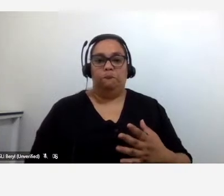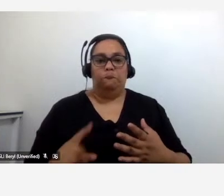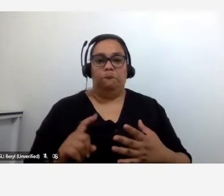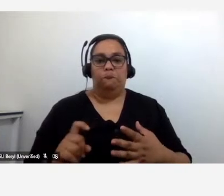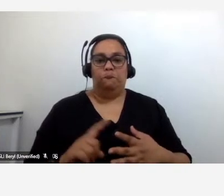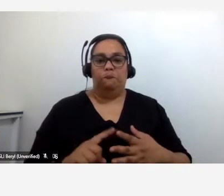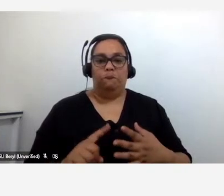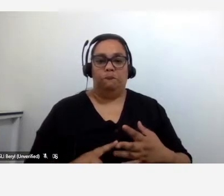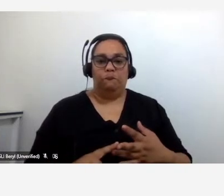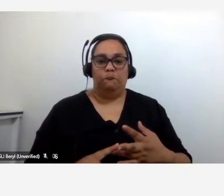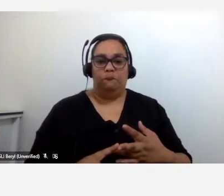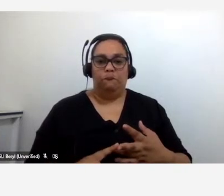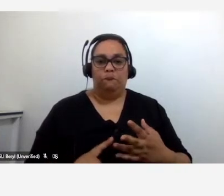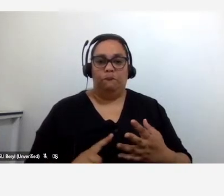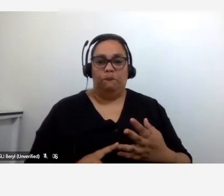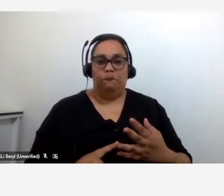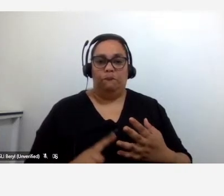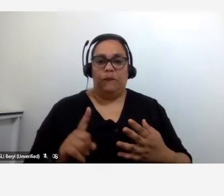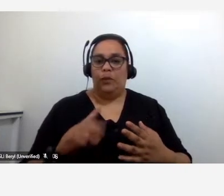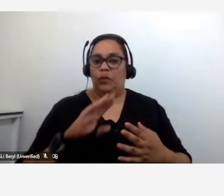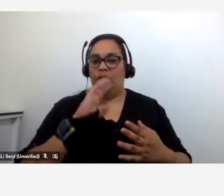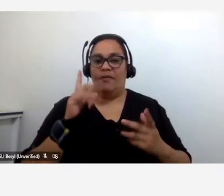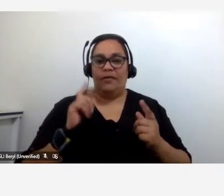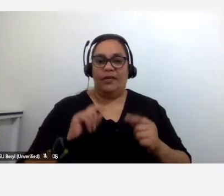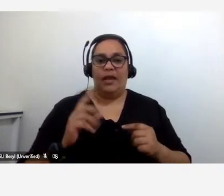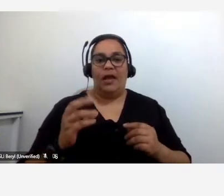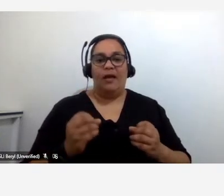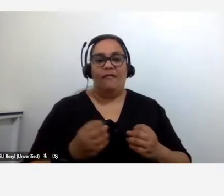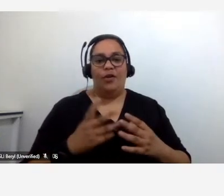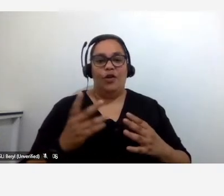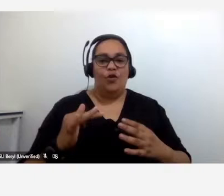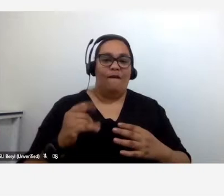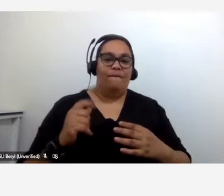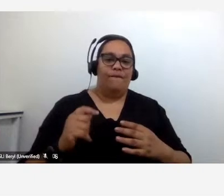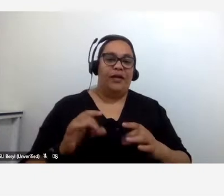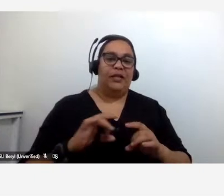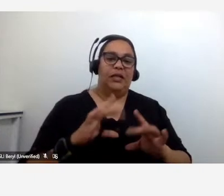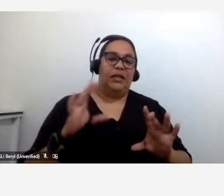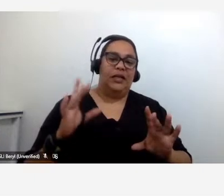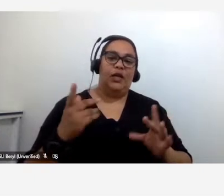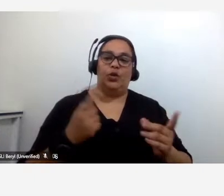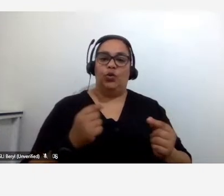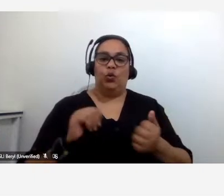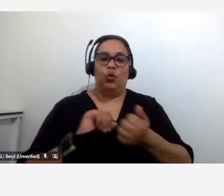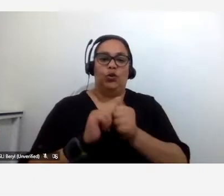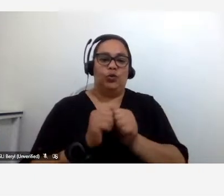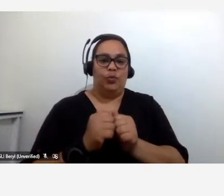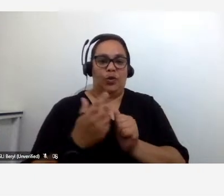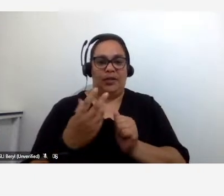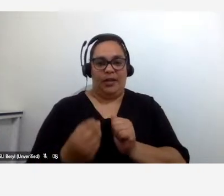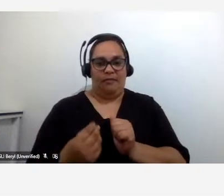Say again. You're never tired. You're you're fitter, clearly doing sport.